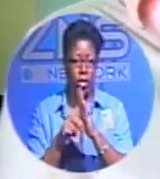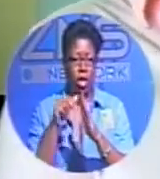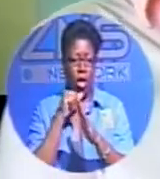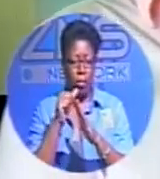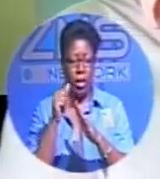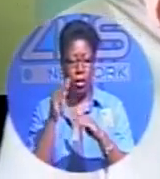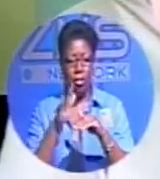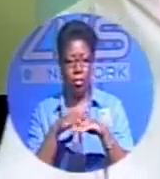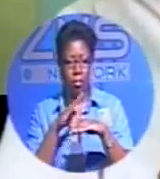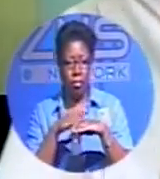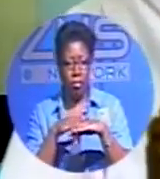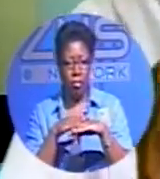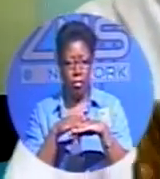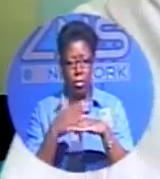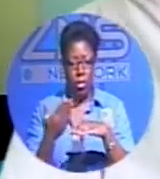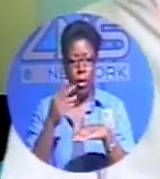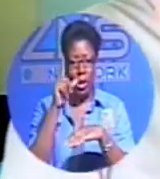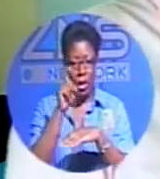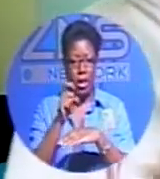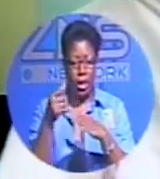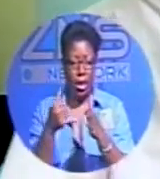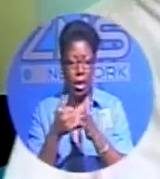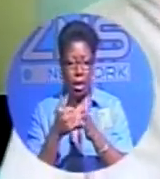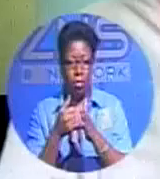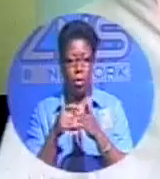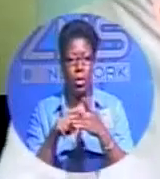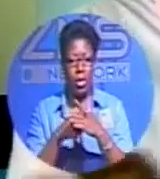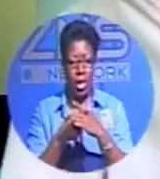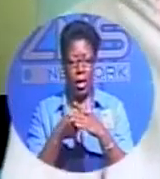need to be topped up. But we started off